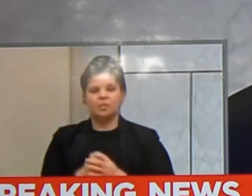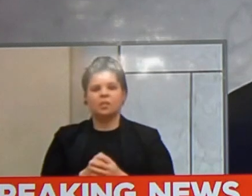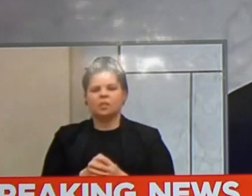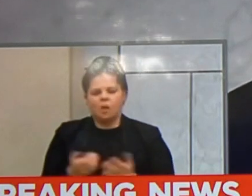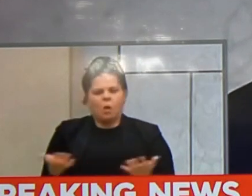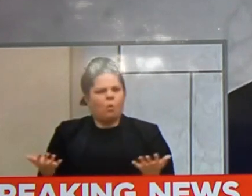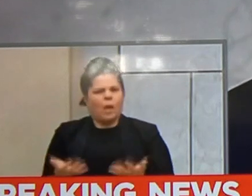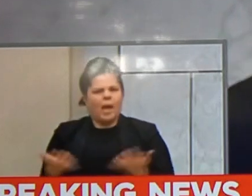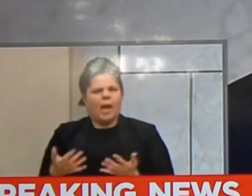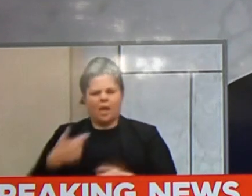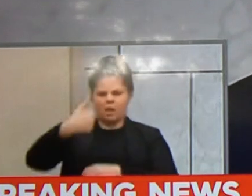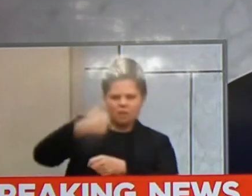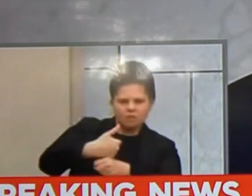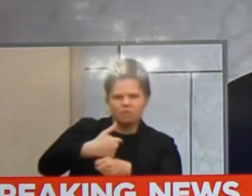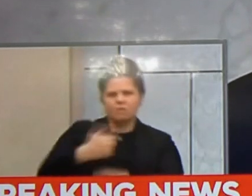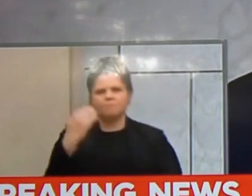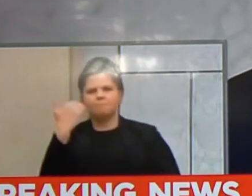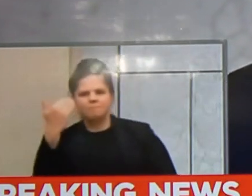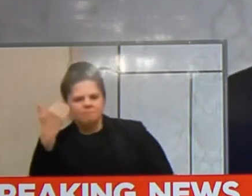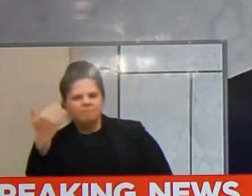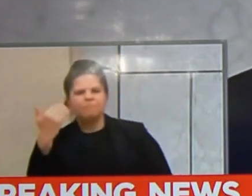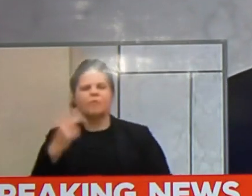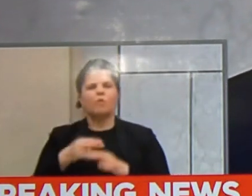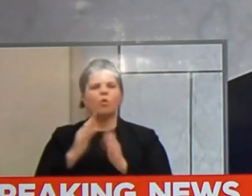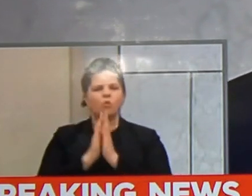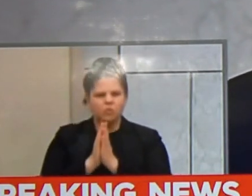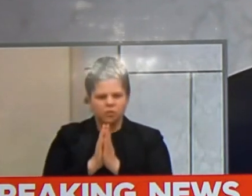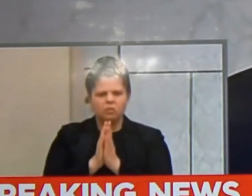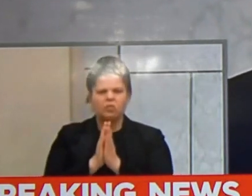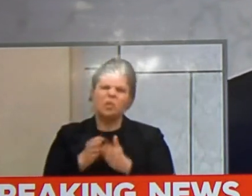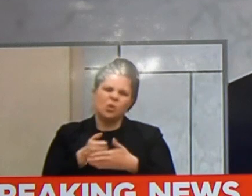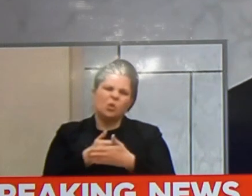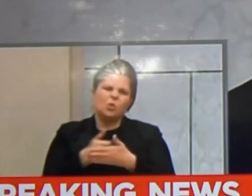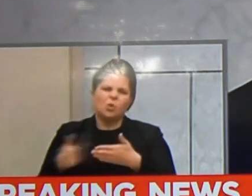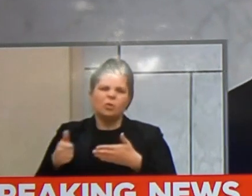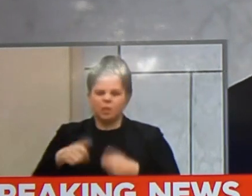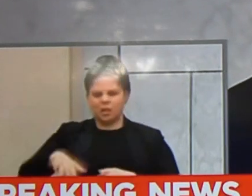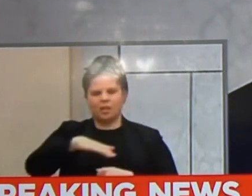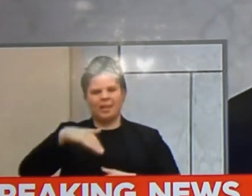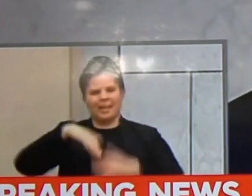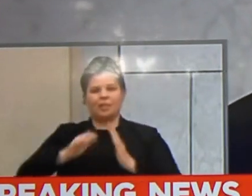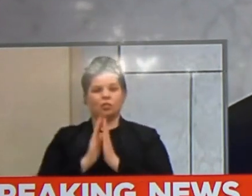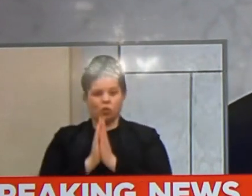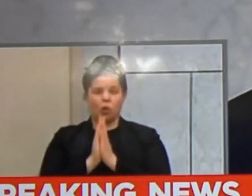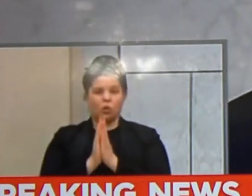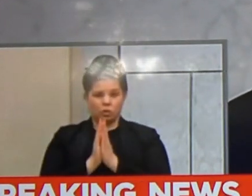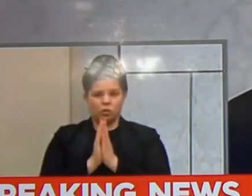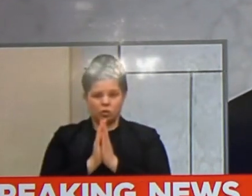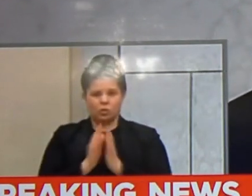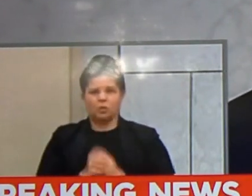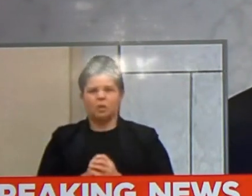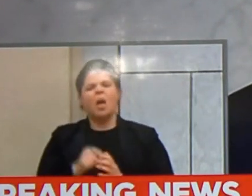and the streaming is taking place from, most usually in a place of worship, they will be considered